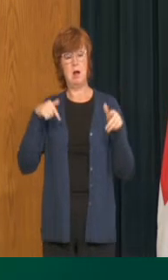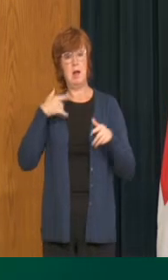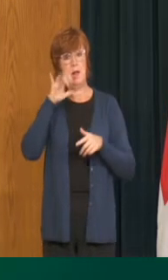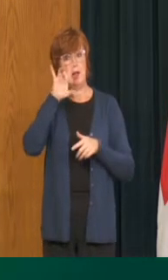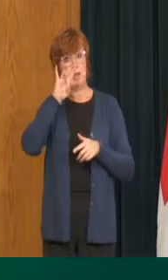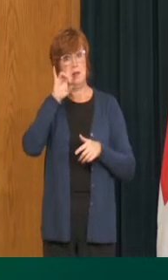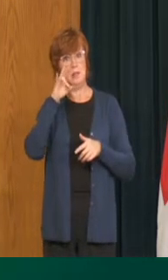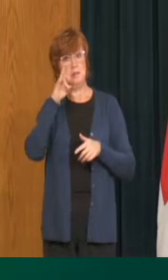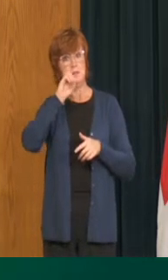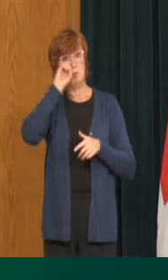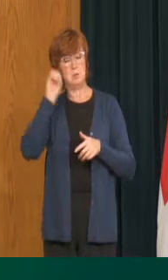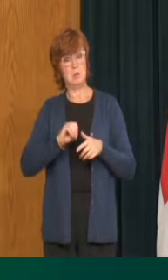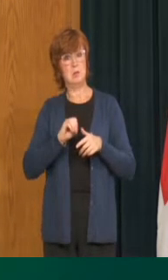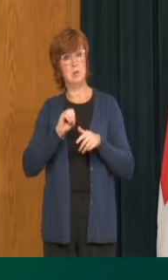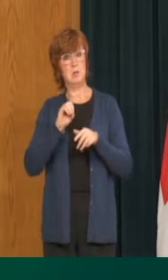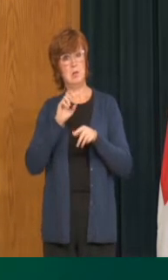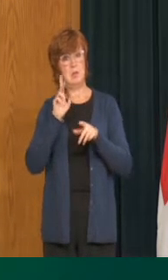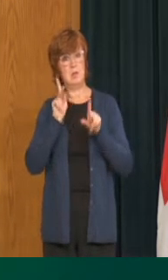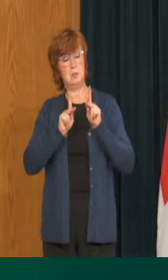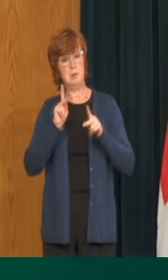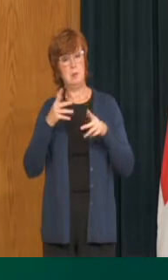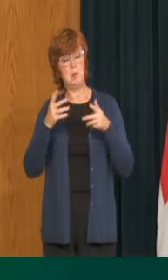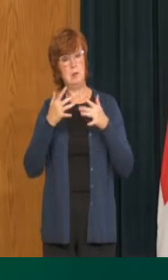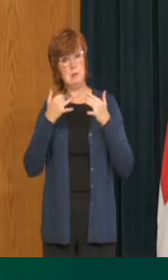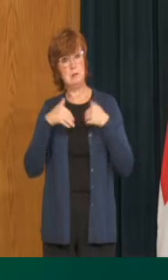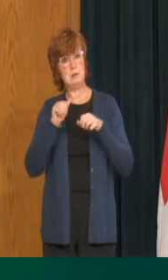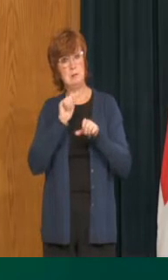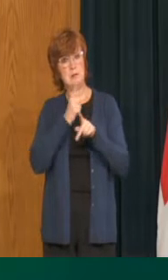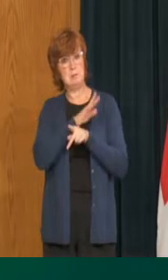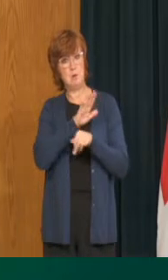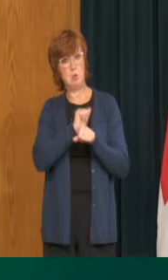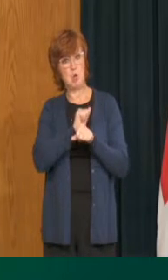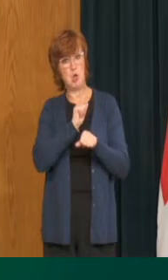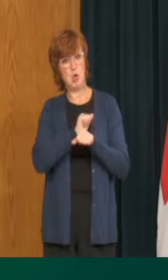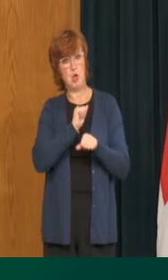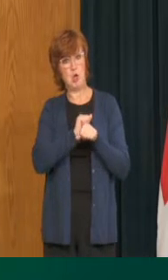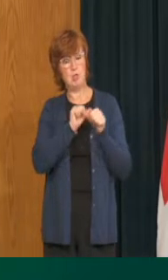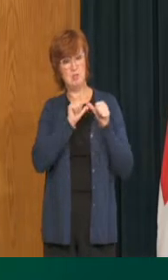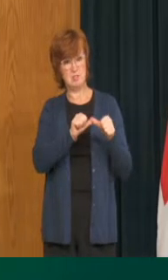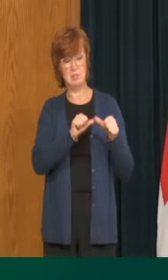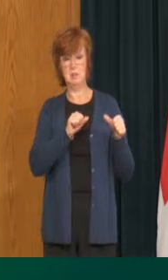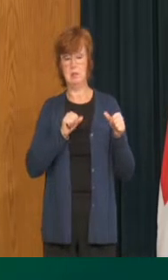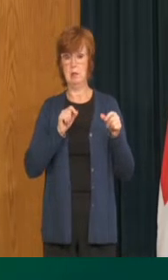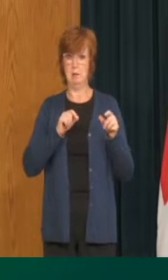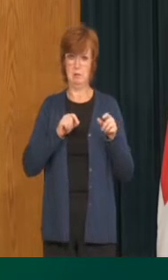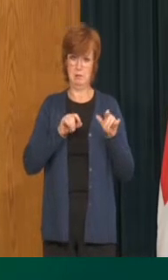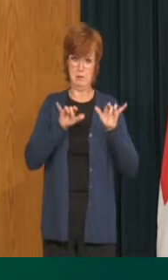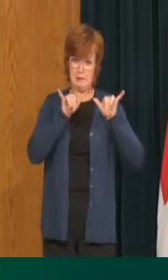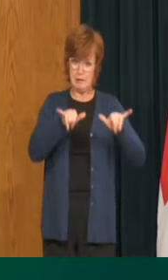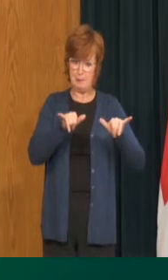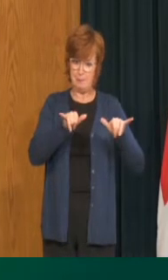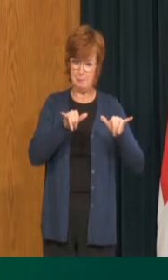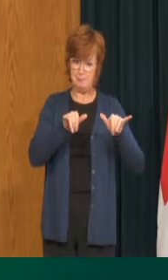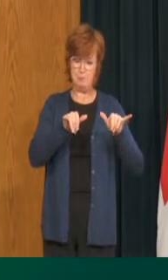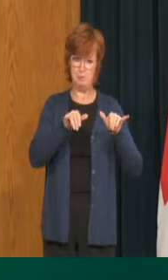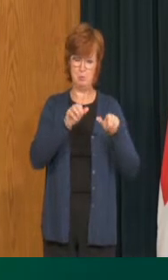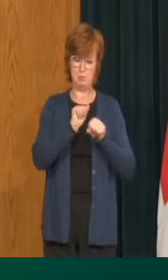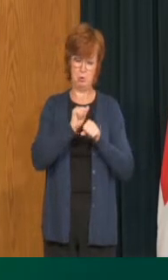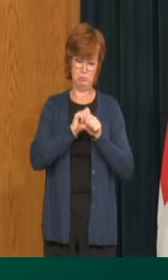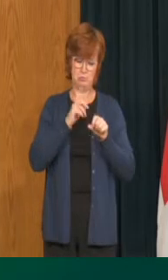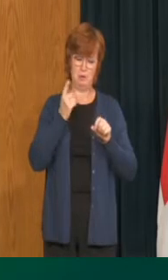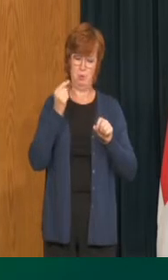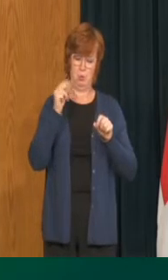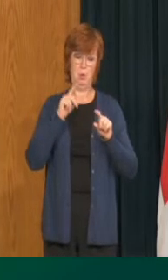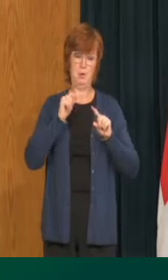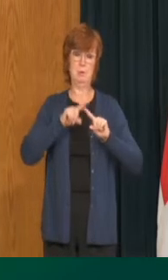very different. Some was at home, but much of that was in their place of business, doing things in a very different way. So, the concern,